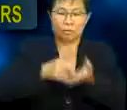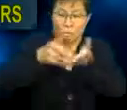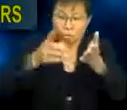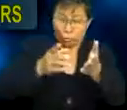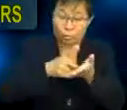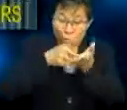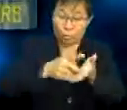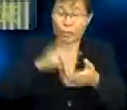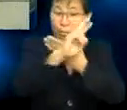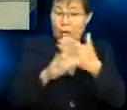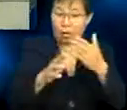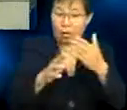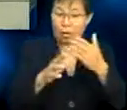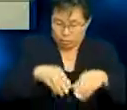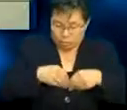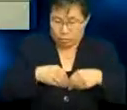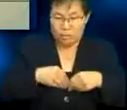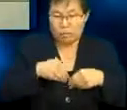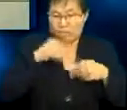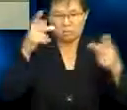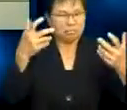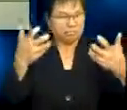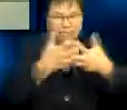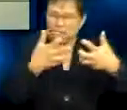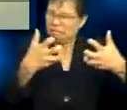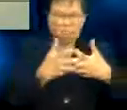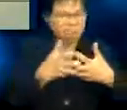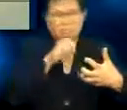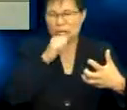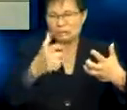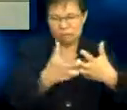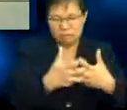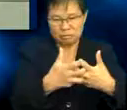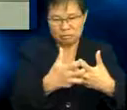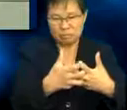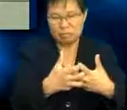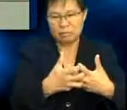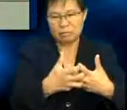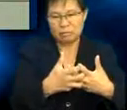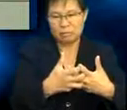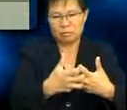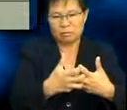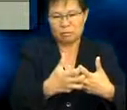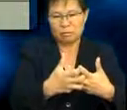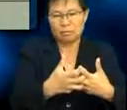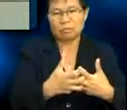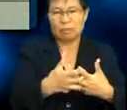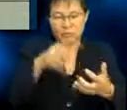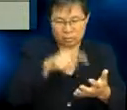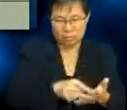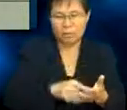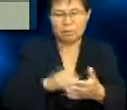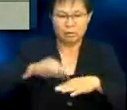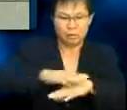acceptors. If a donor's blood and the recipient's blood are not compatible, agglutination might